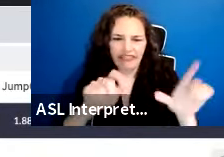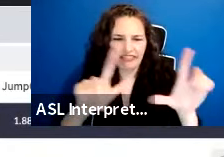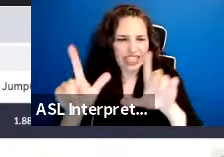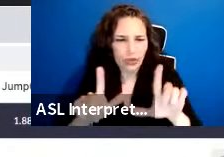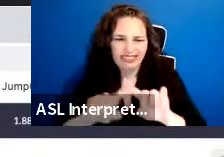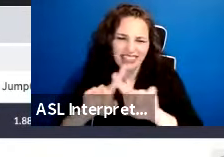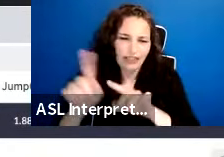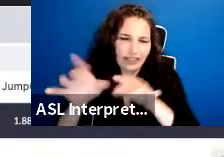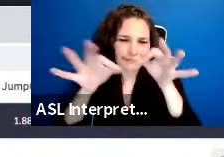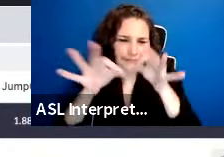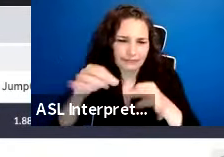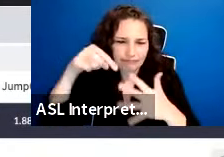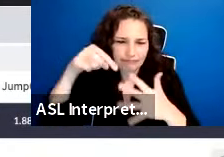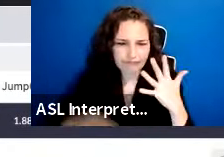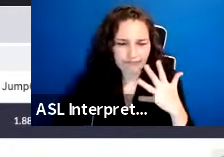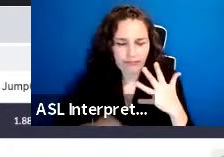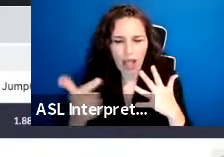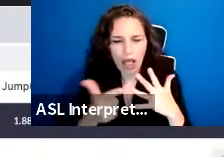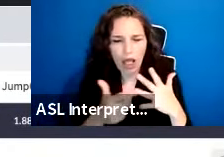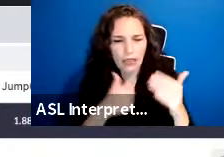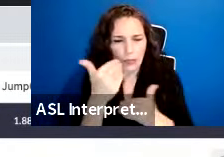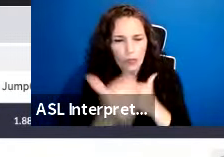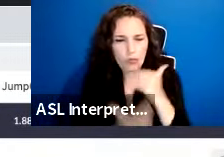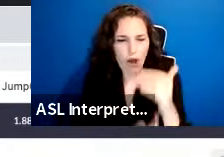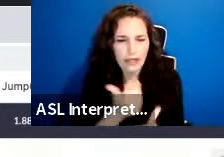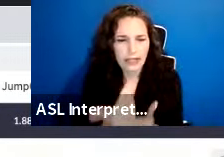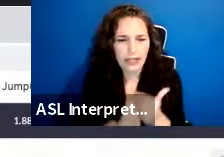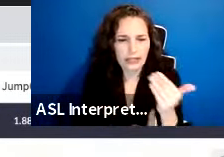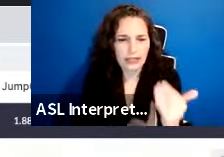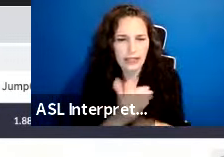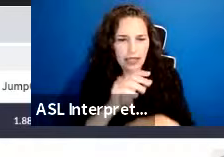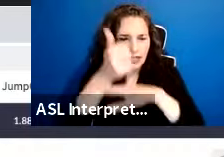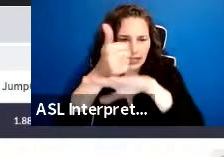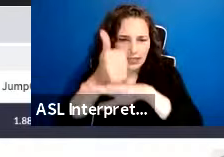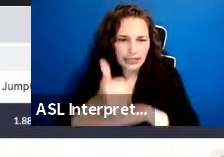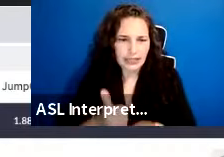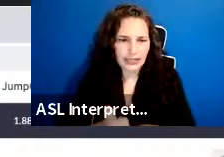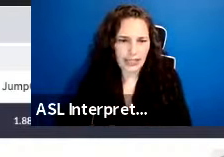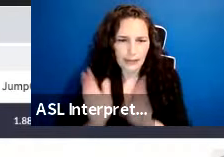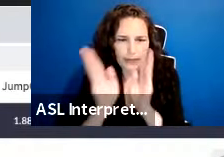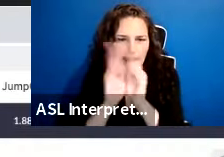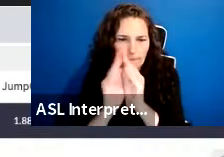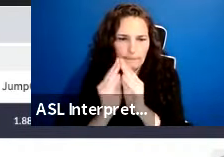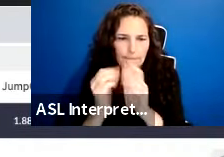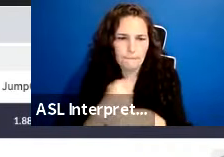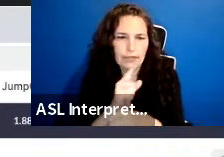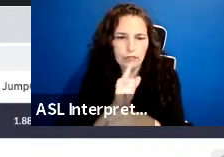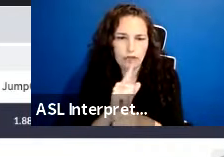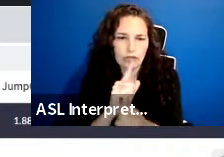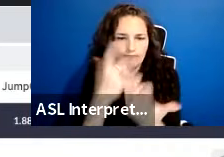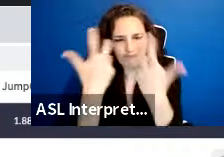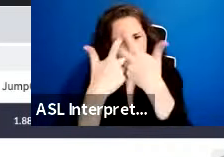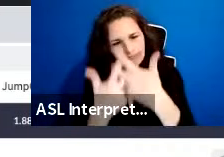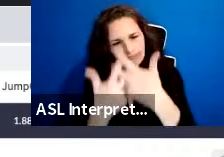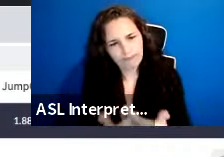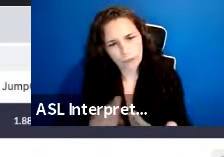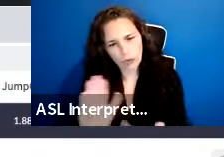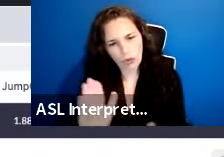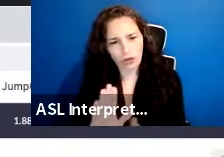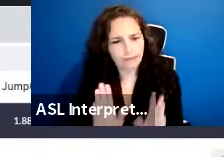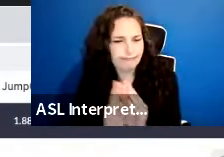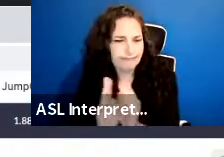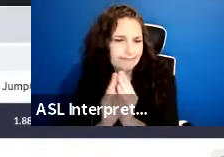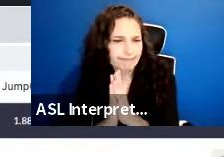the details and every step of the process of setting up your meeting and make it the experience that you want to cultivate for your